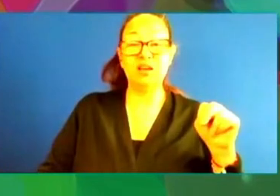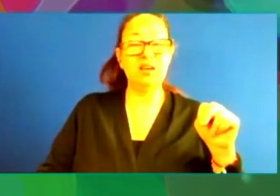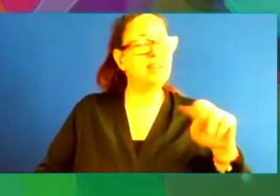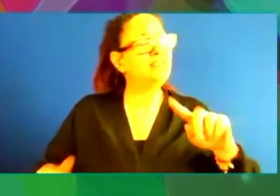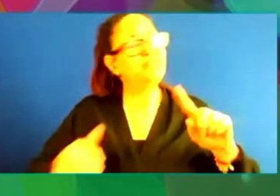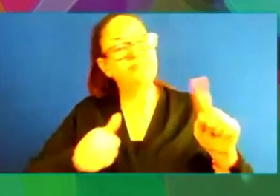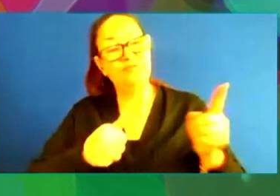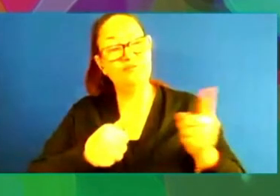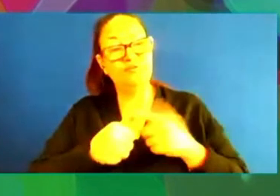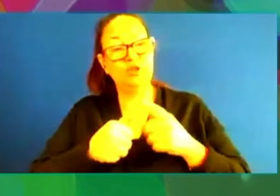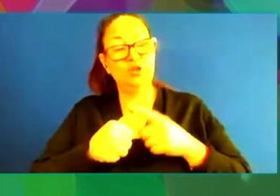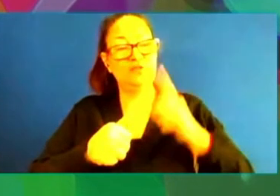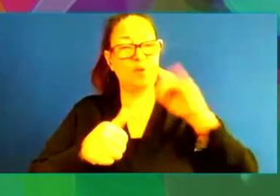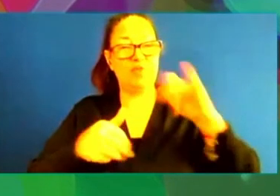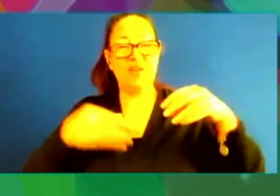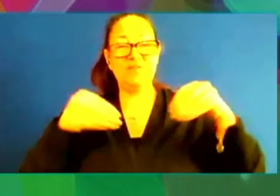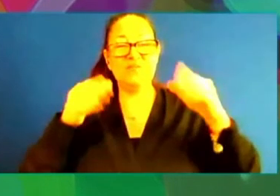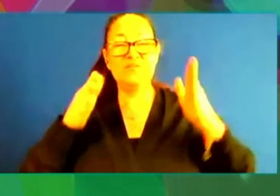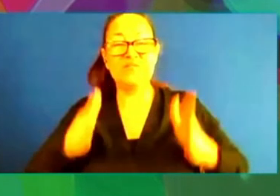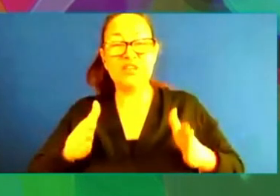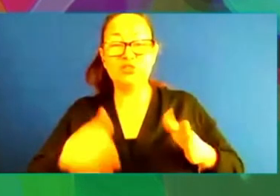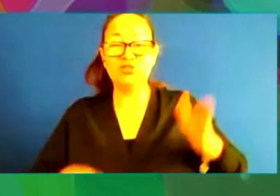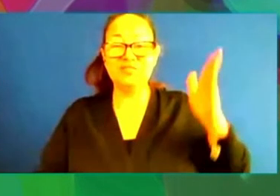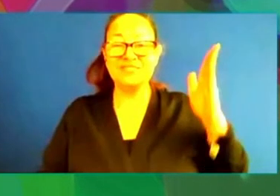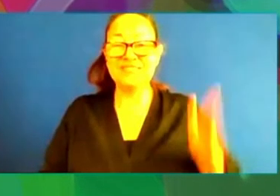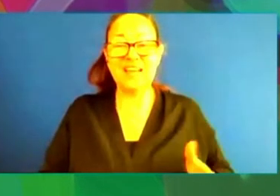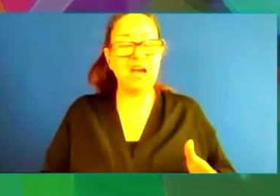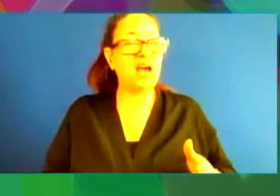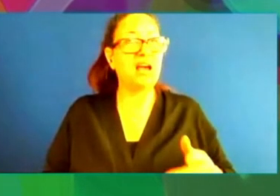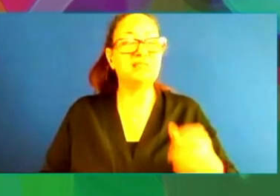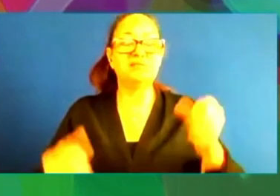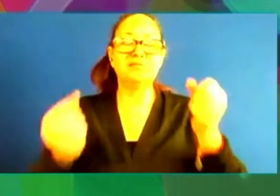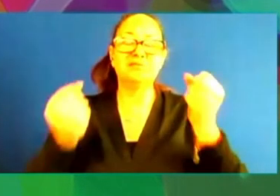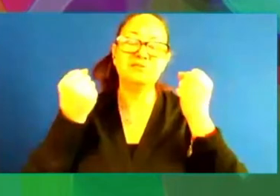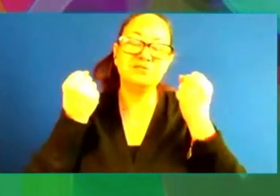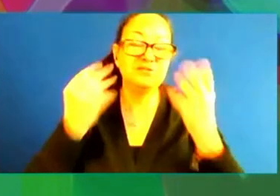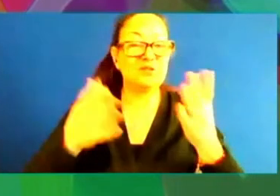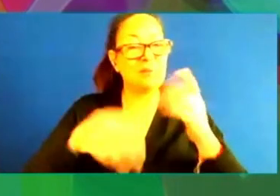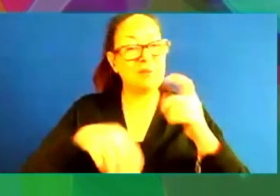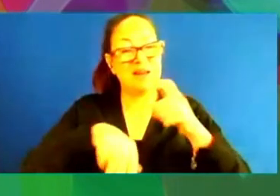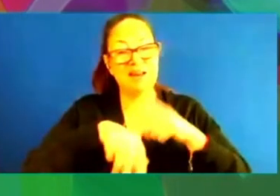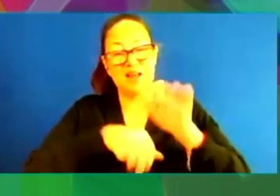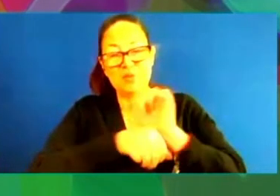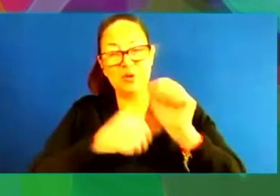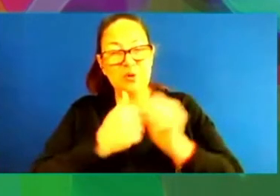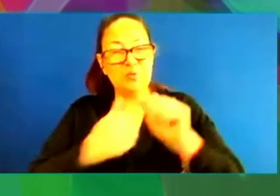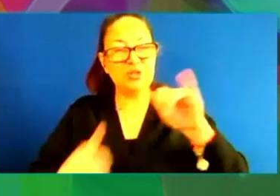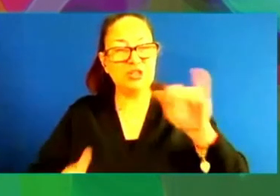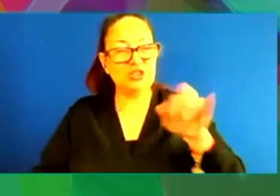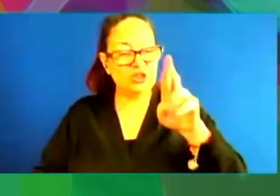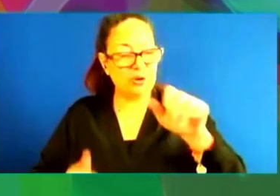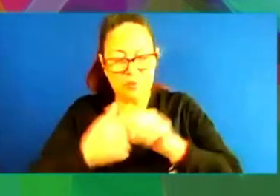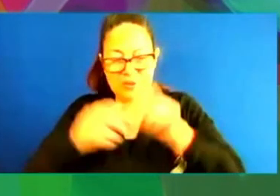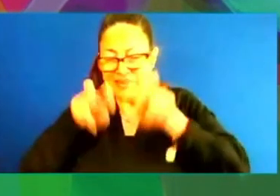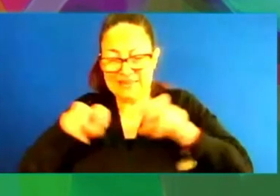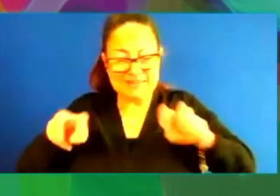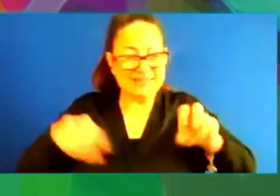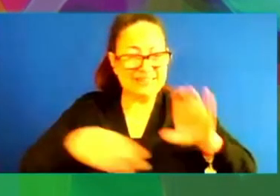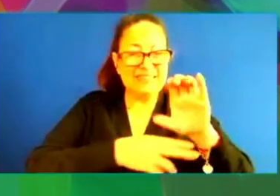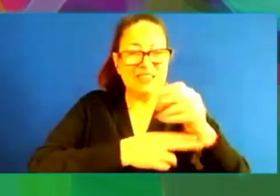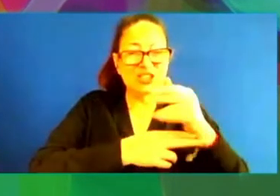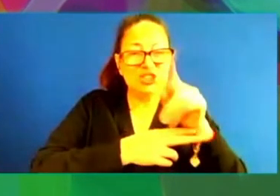First of all, on the vending side, I just remember like so many nights, like working with Jerry, like with seating charts and trying to figure